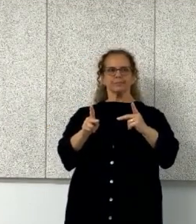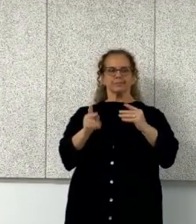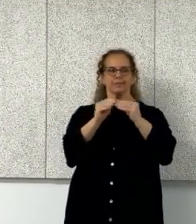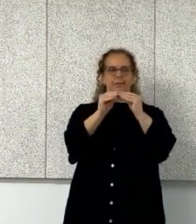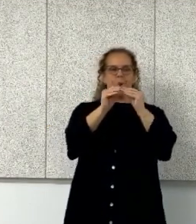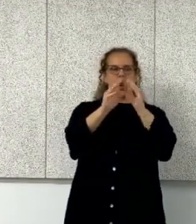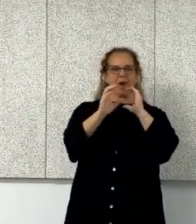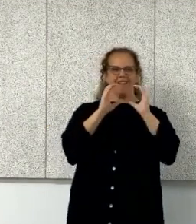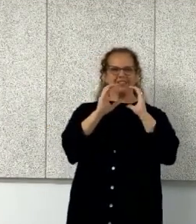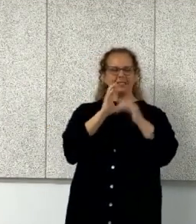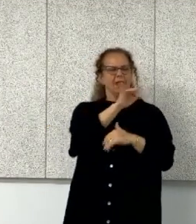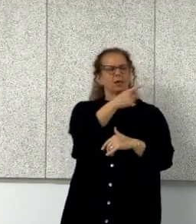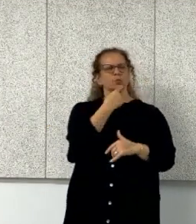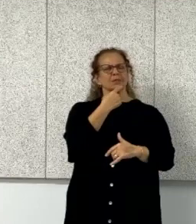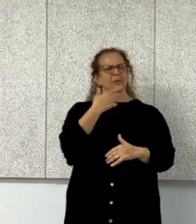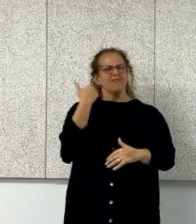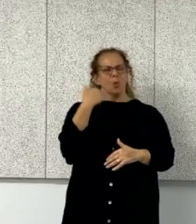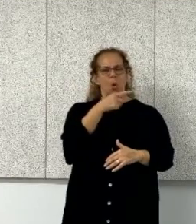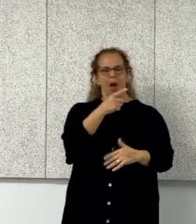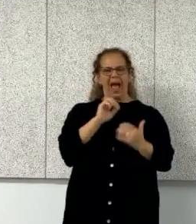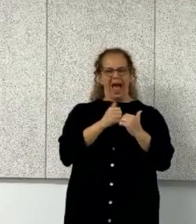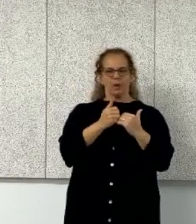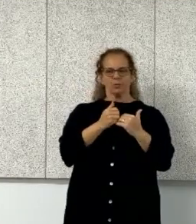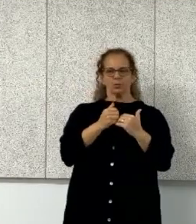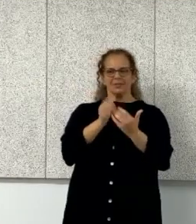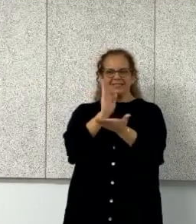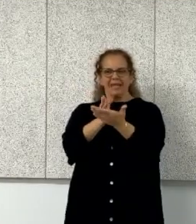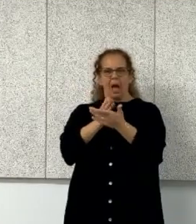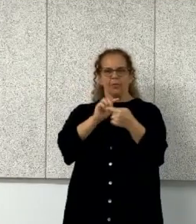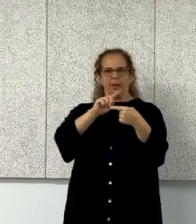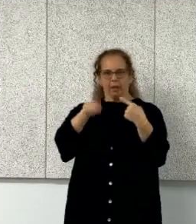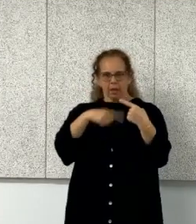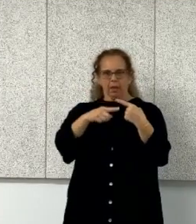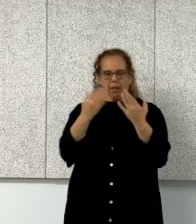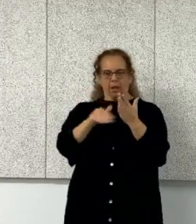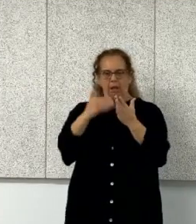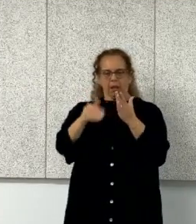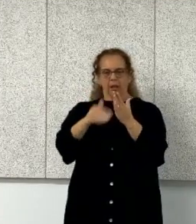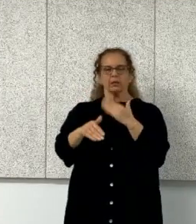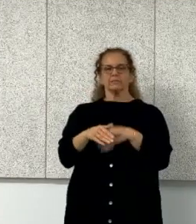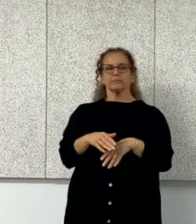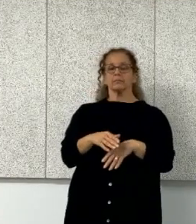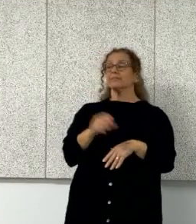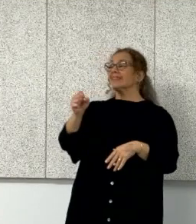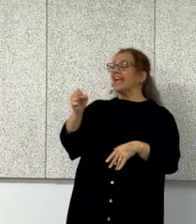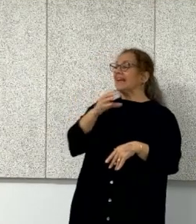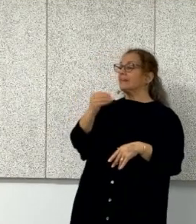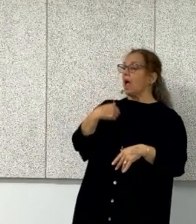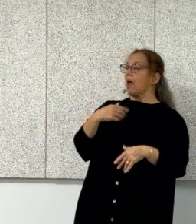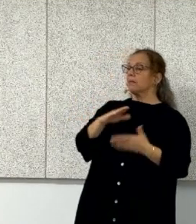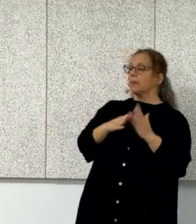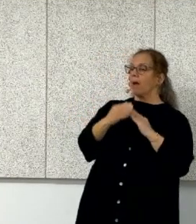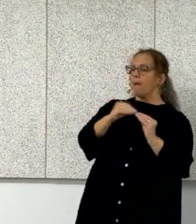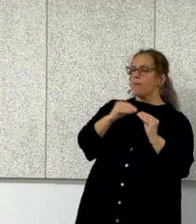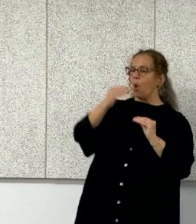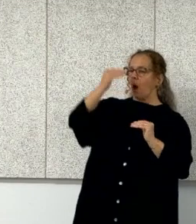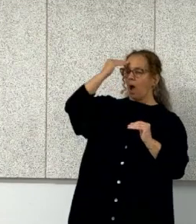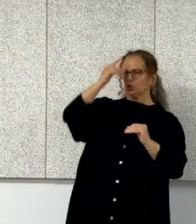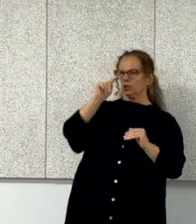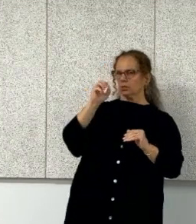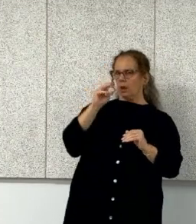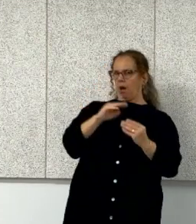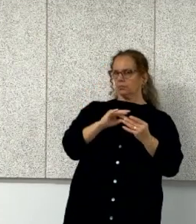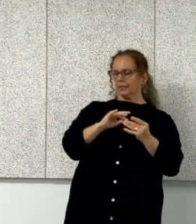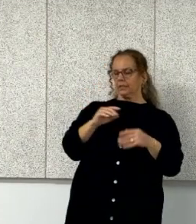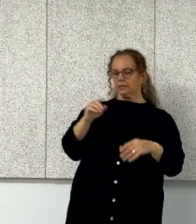which is like, how can we actually break that silo down? And be conscious of who we're not asking, because I think that when we're talking about,